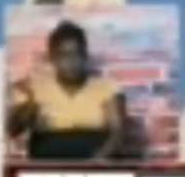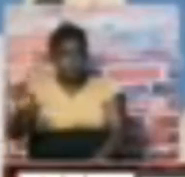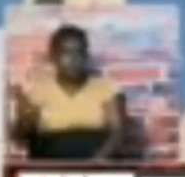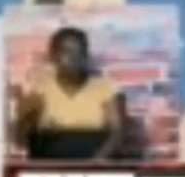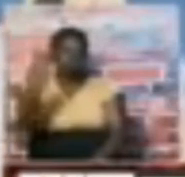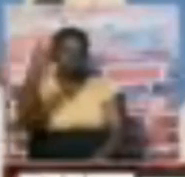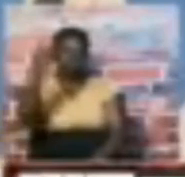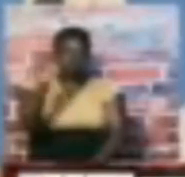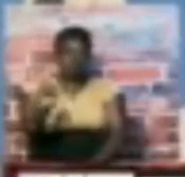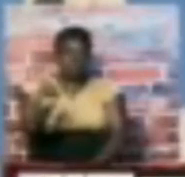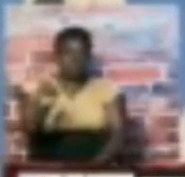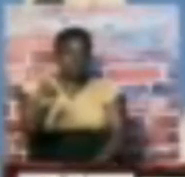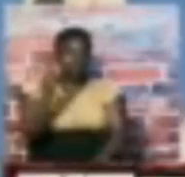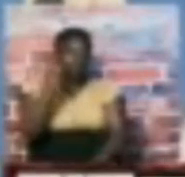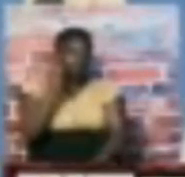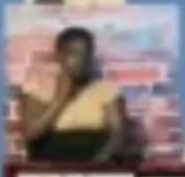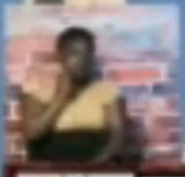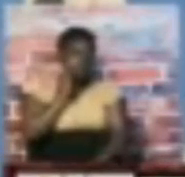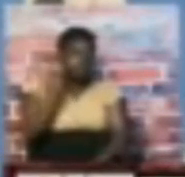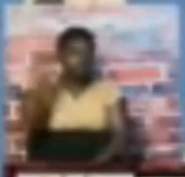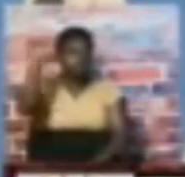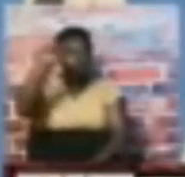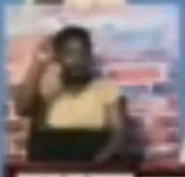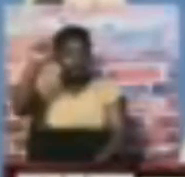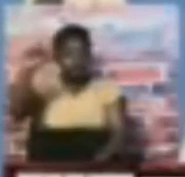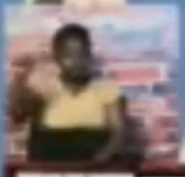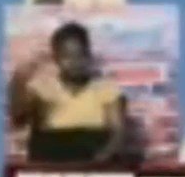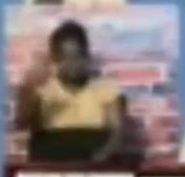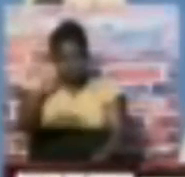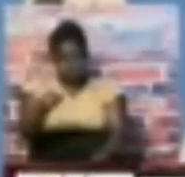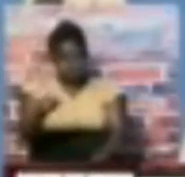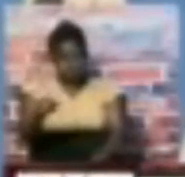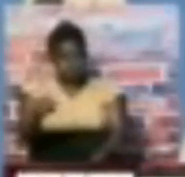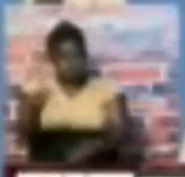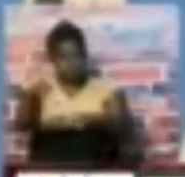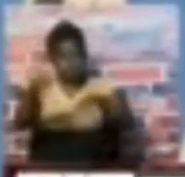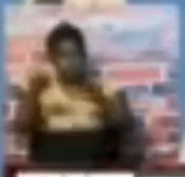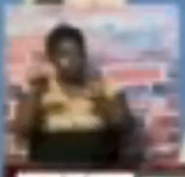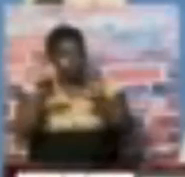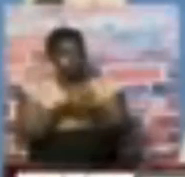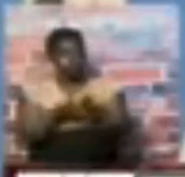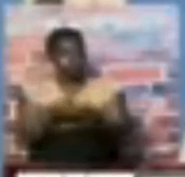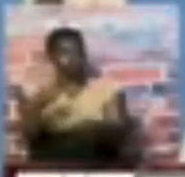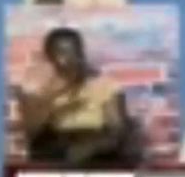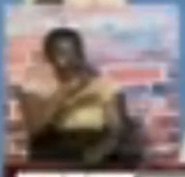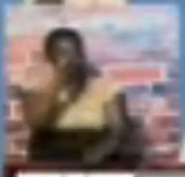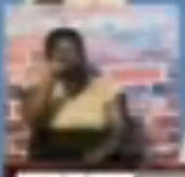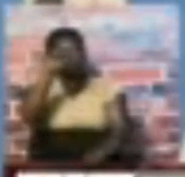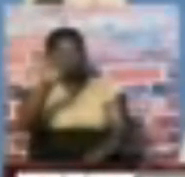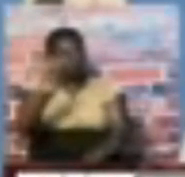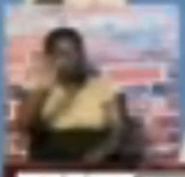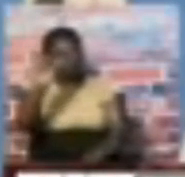Honorable Sengo Emmanuel Karure, my MP of Gomba, 20 million shillings.